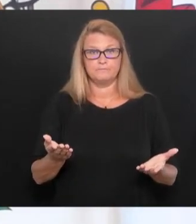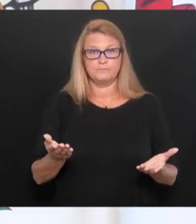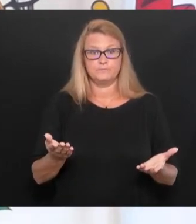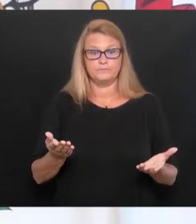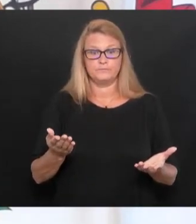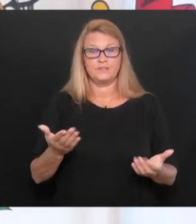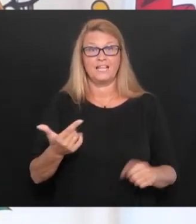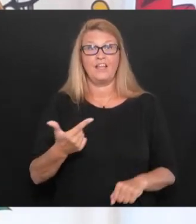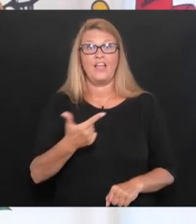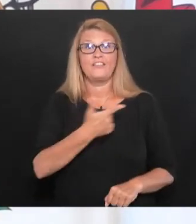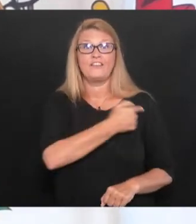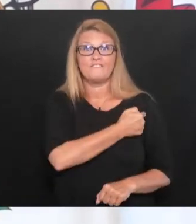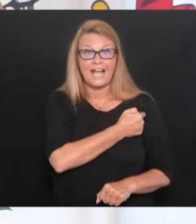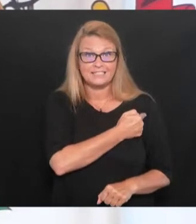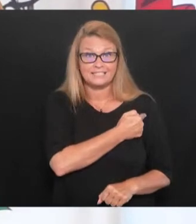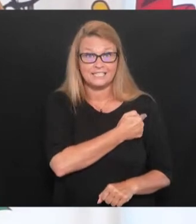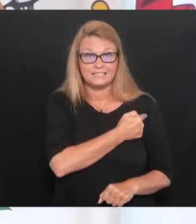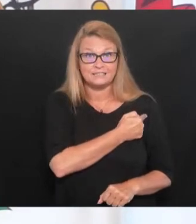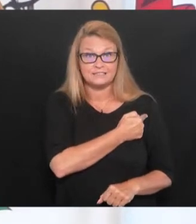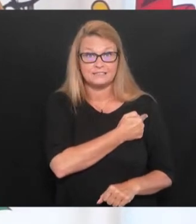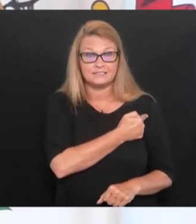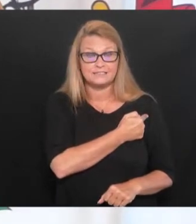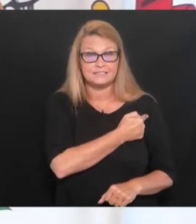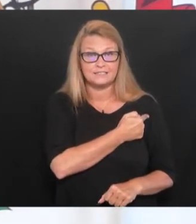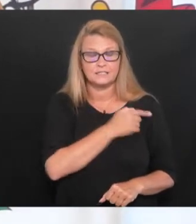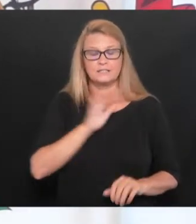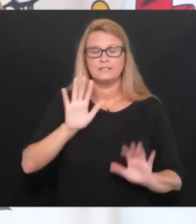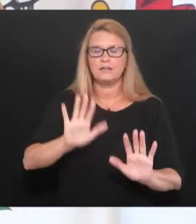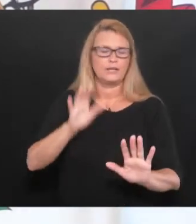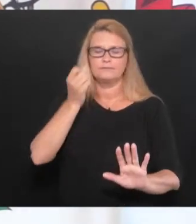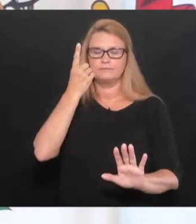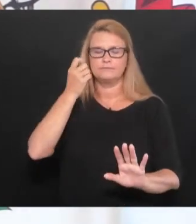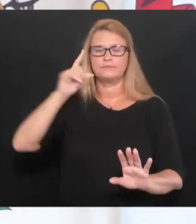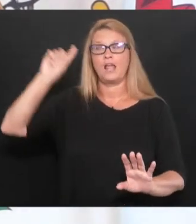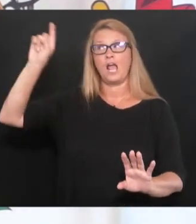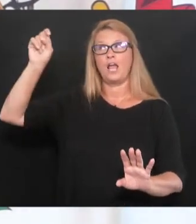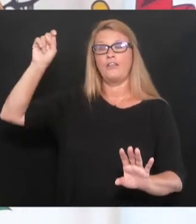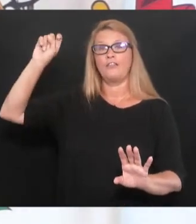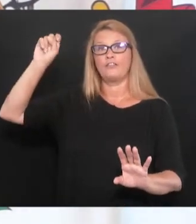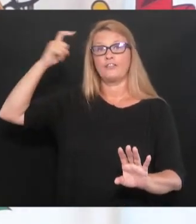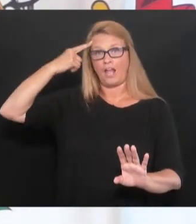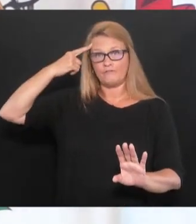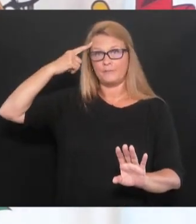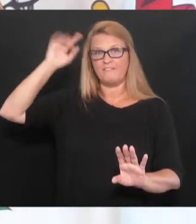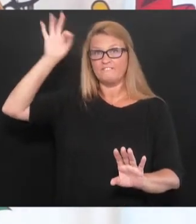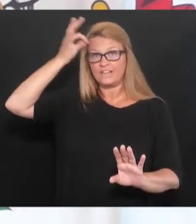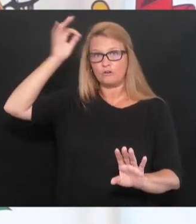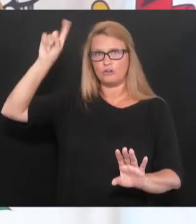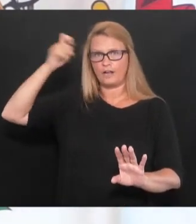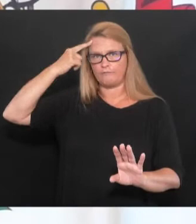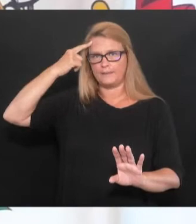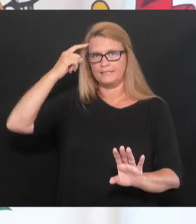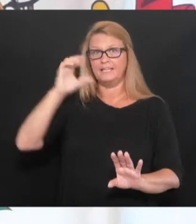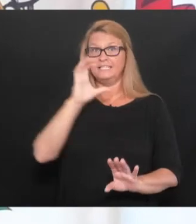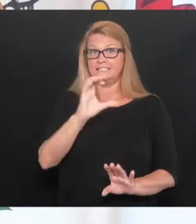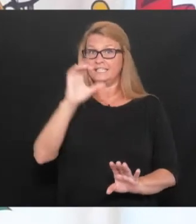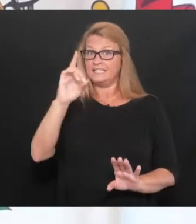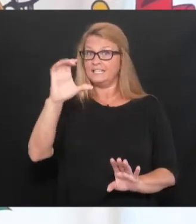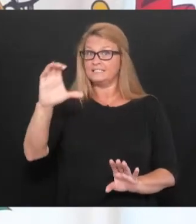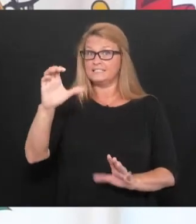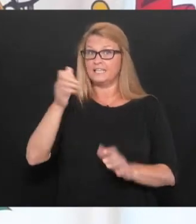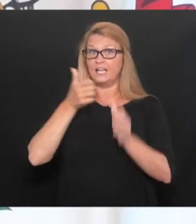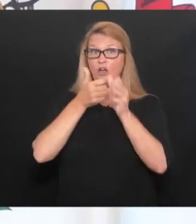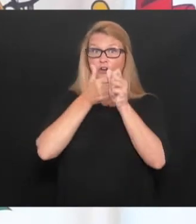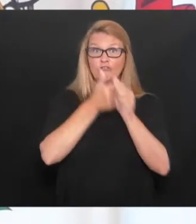These vaccines, the federal government, and we've seen the CDC basically follow